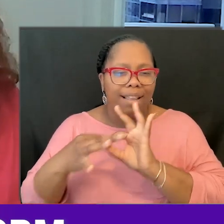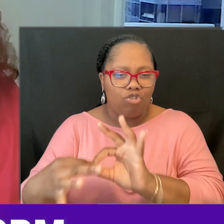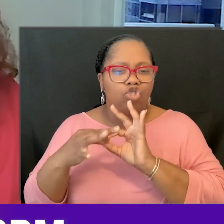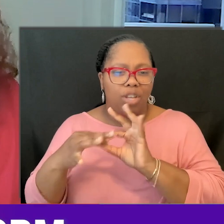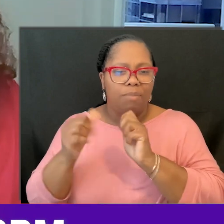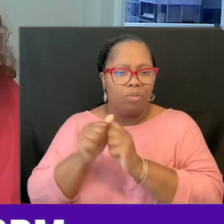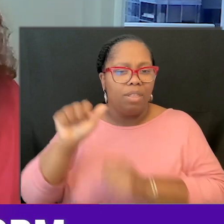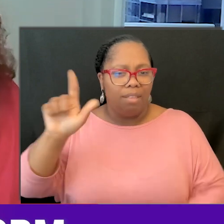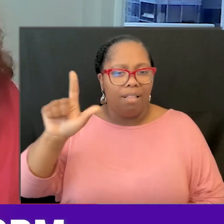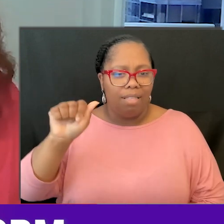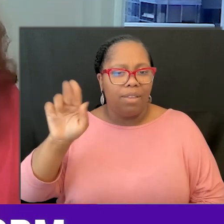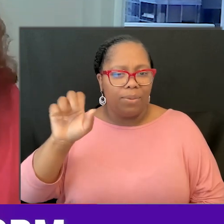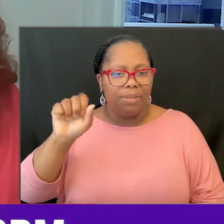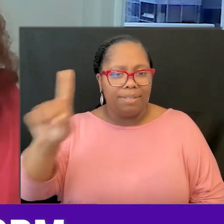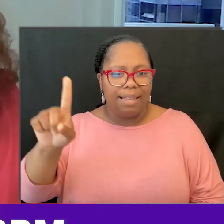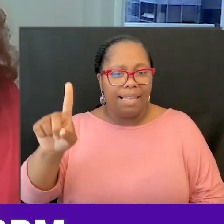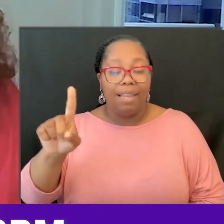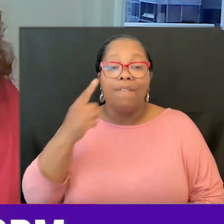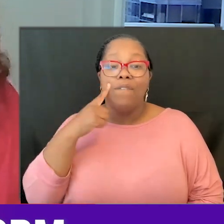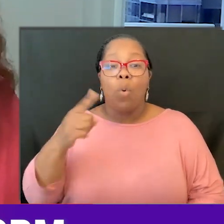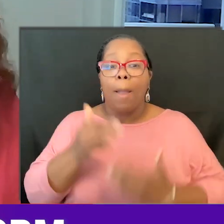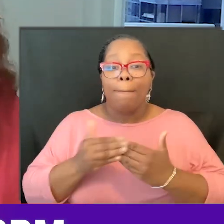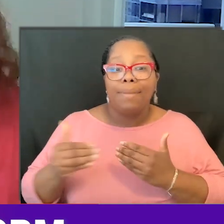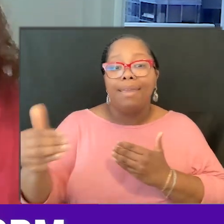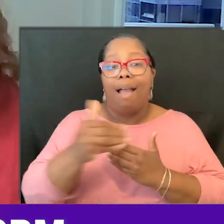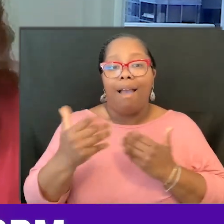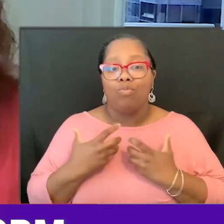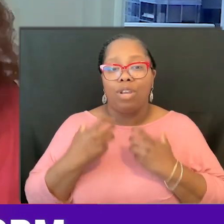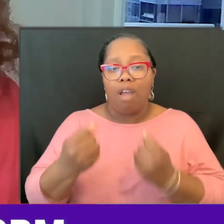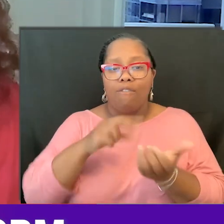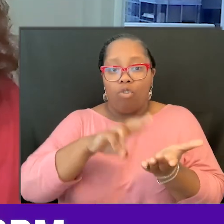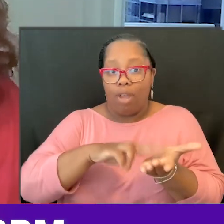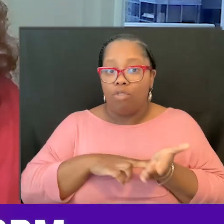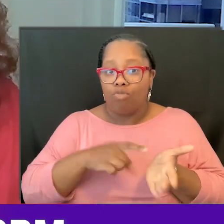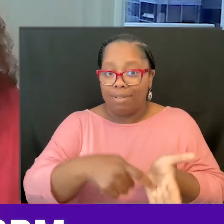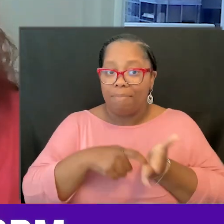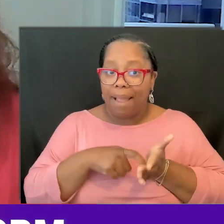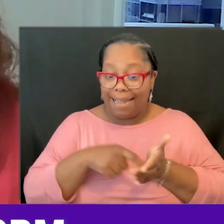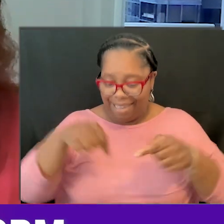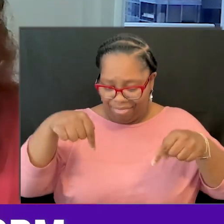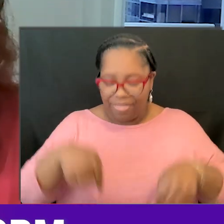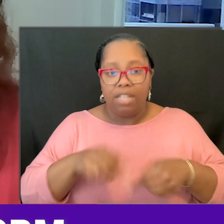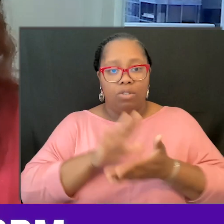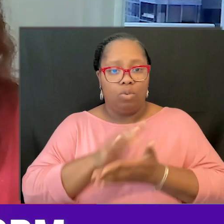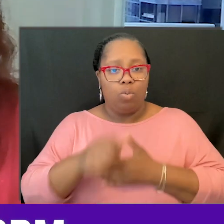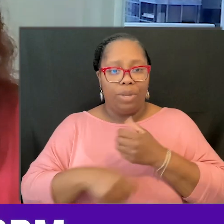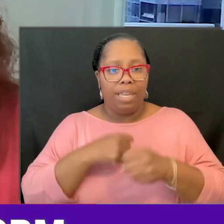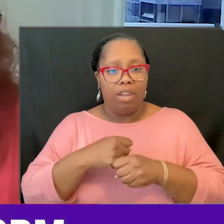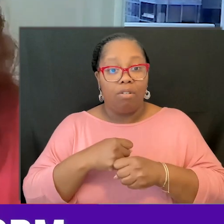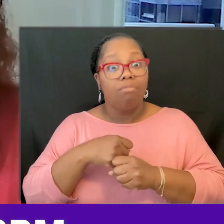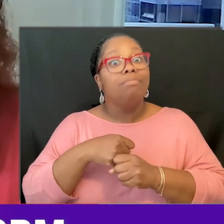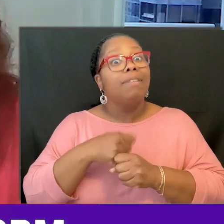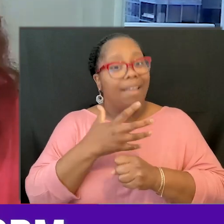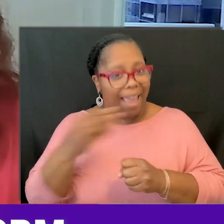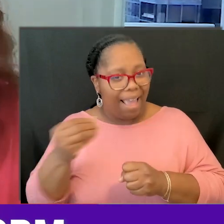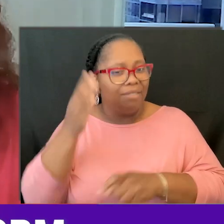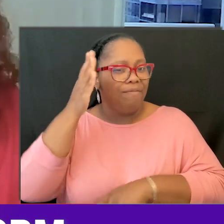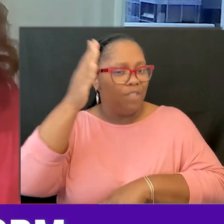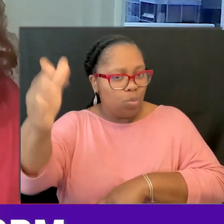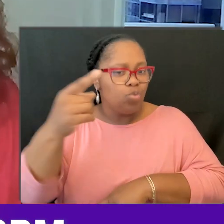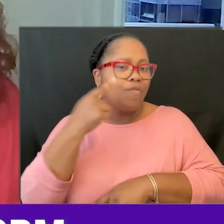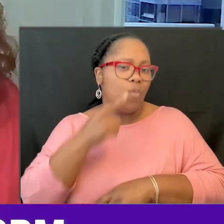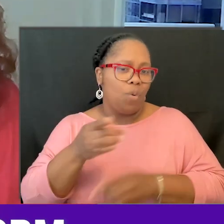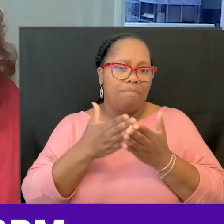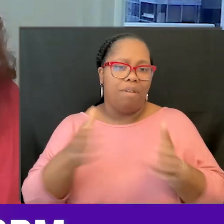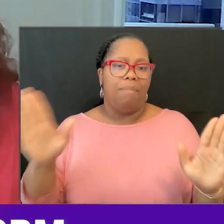district for the Beyond Recovery contract demands this school year and the future of public